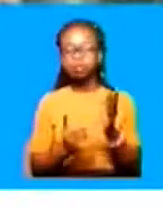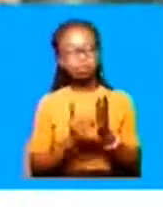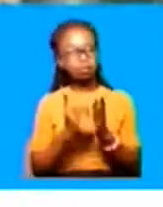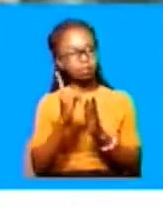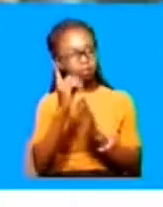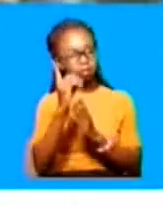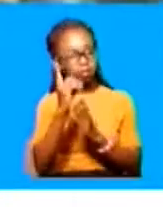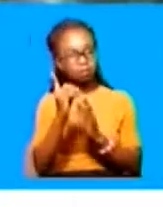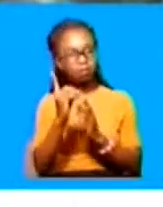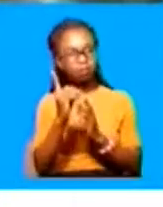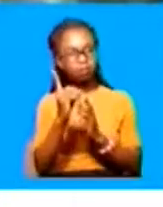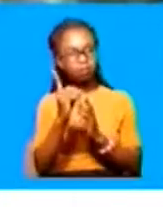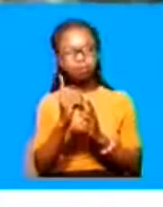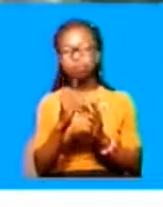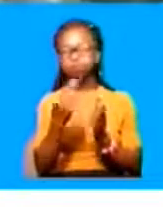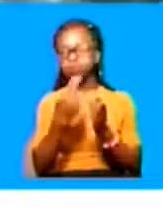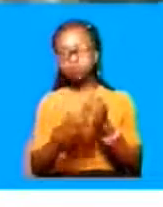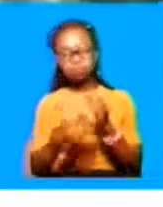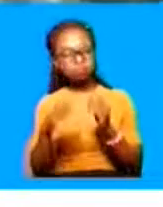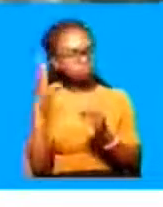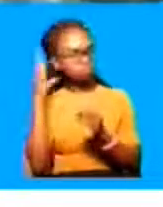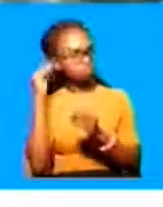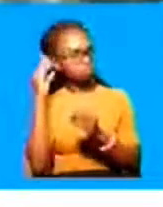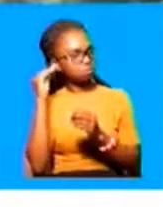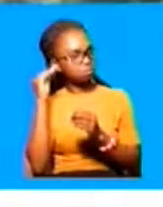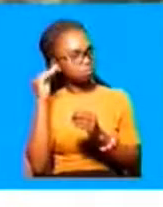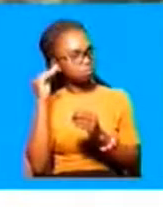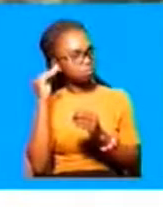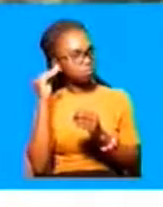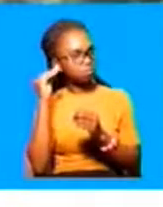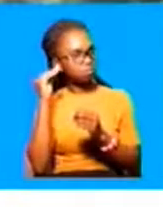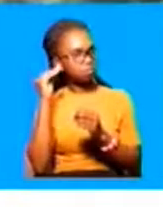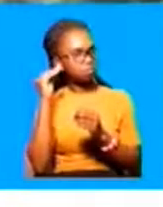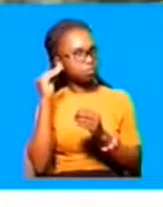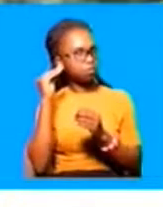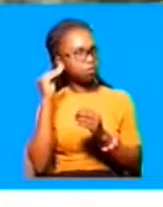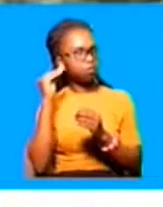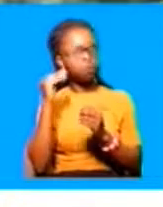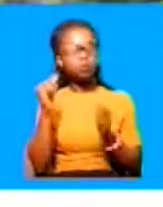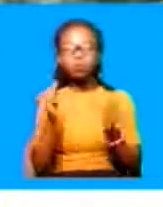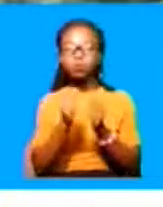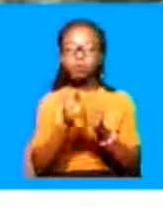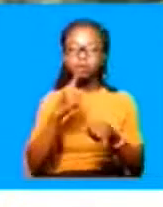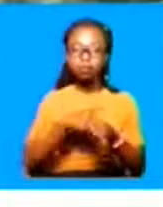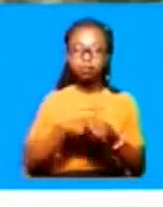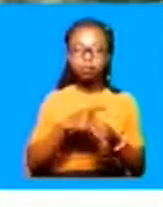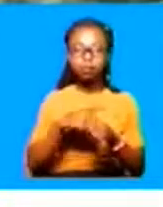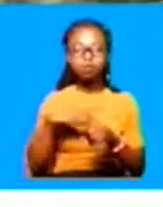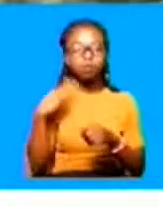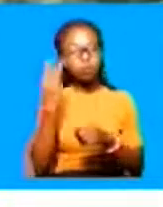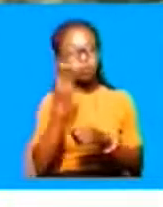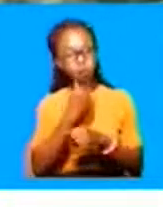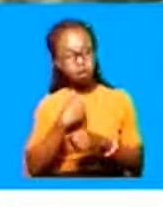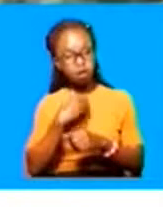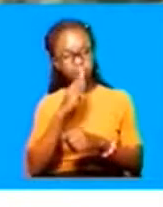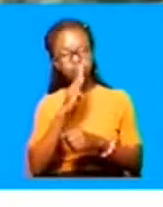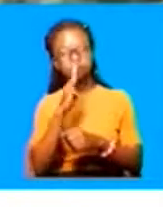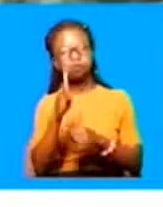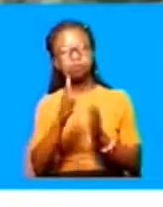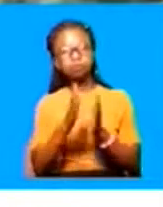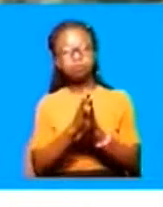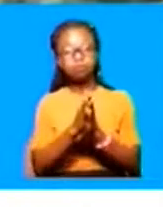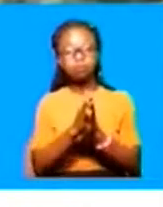it. She lost her hearing gradually, and with time we have been